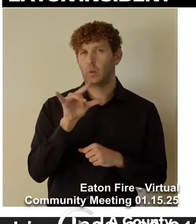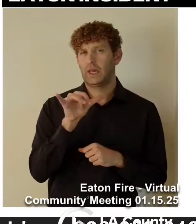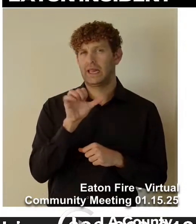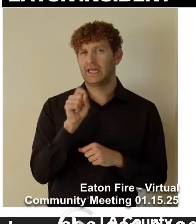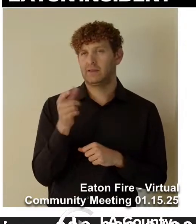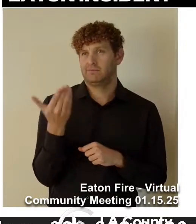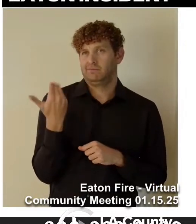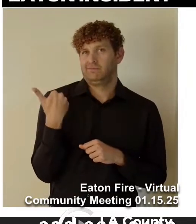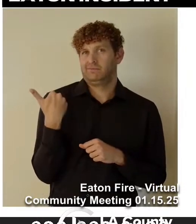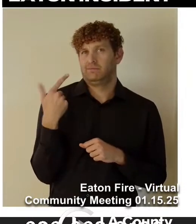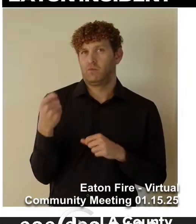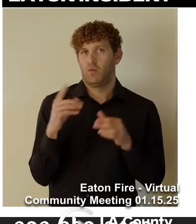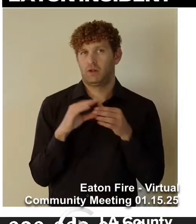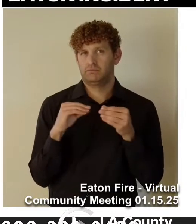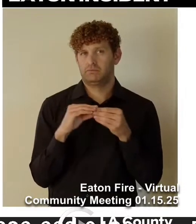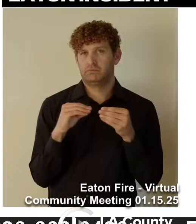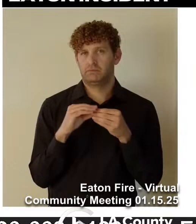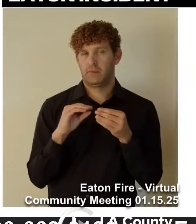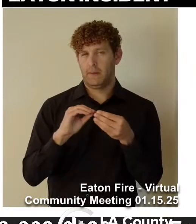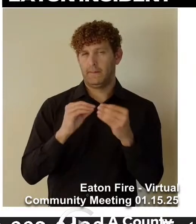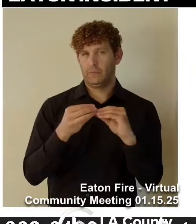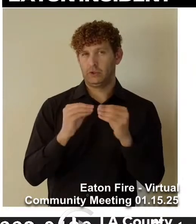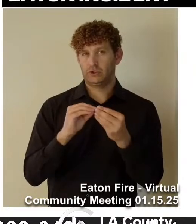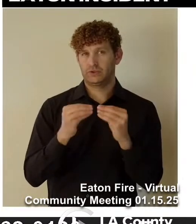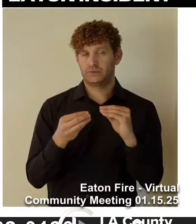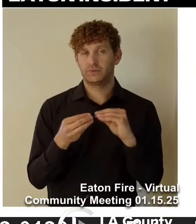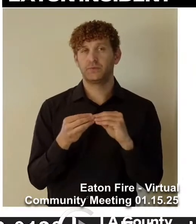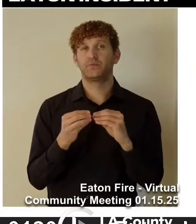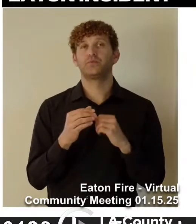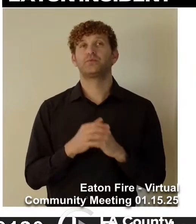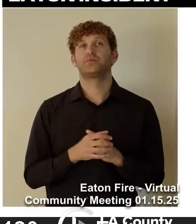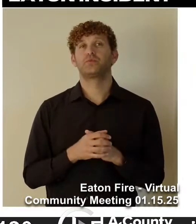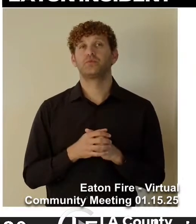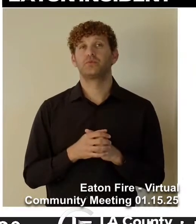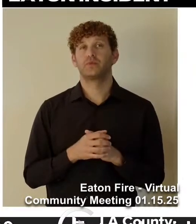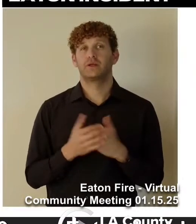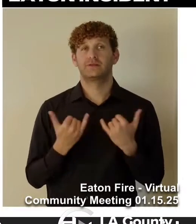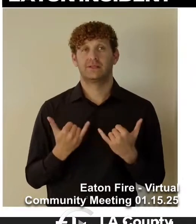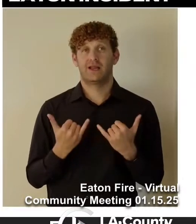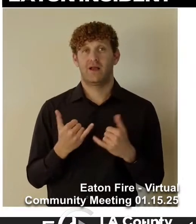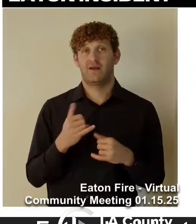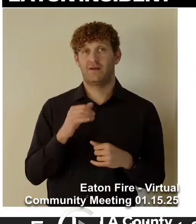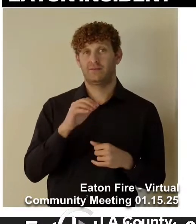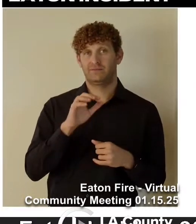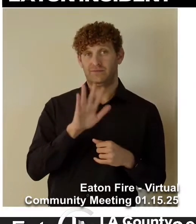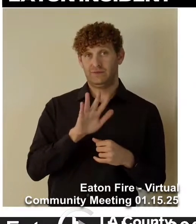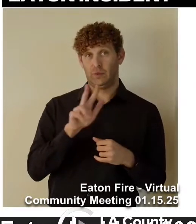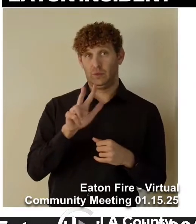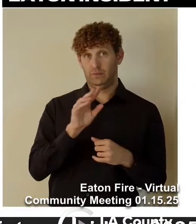inspection numbers. So to this point, we're 50% complete on damage